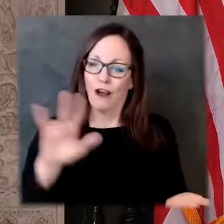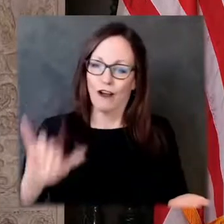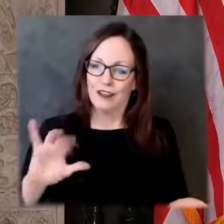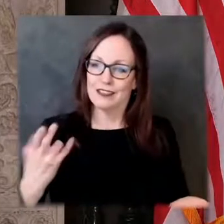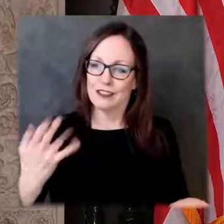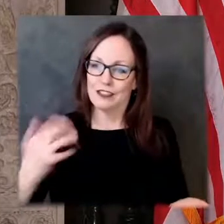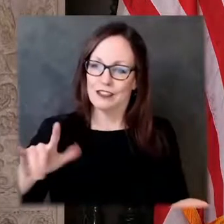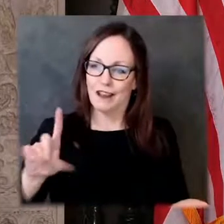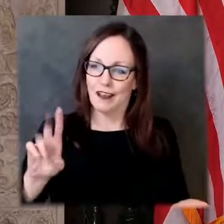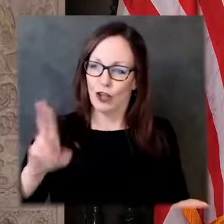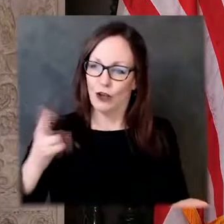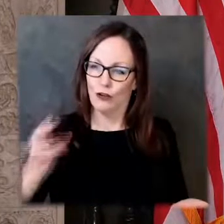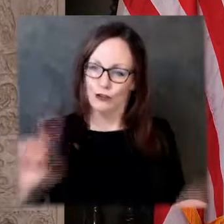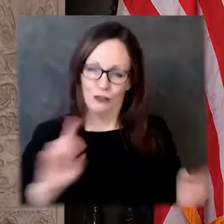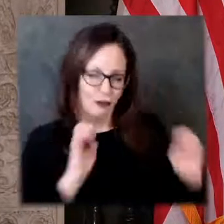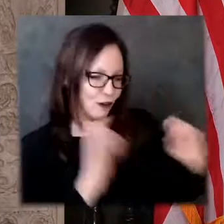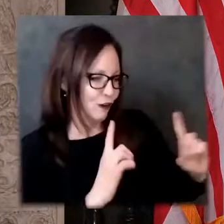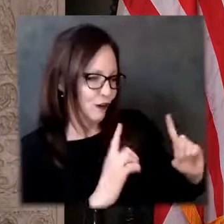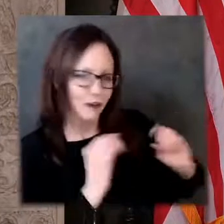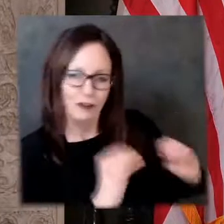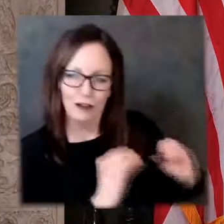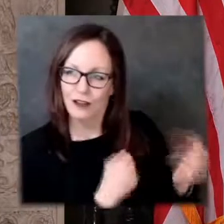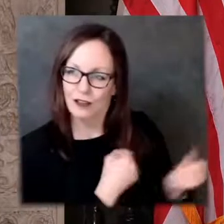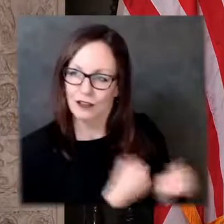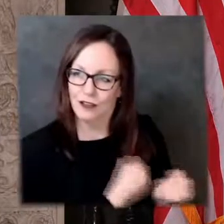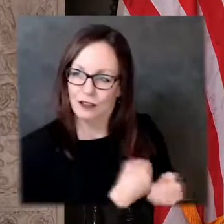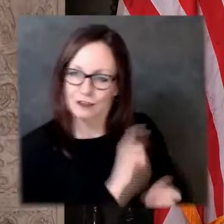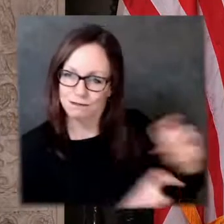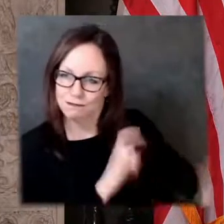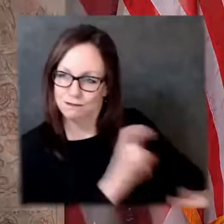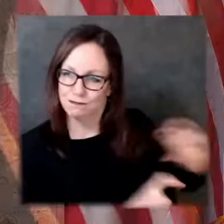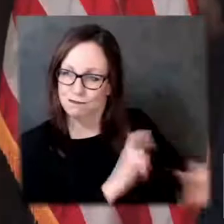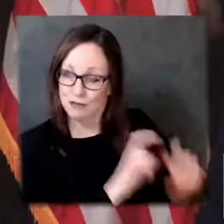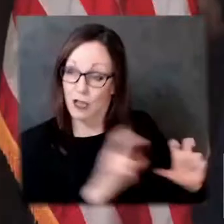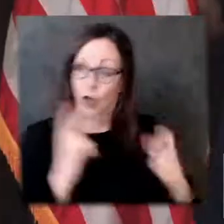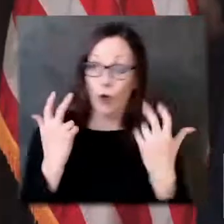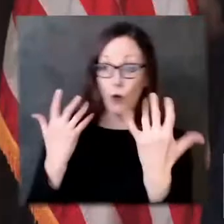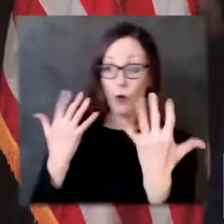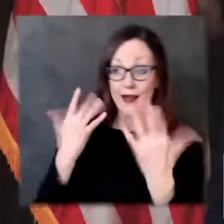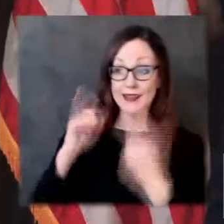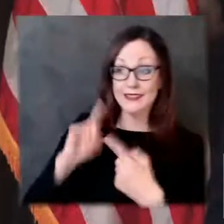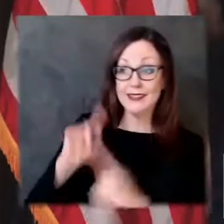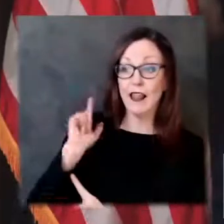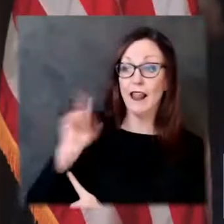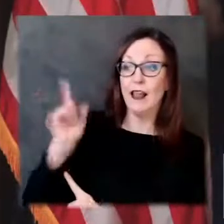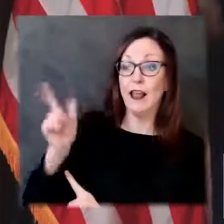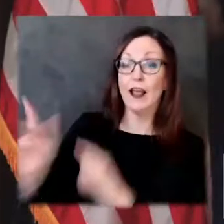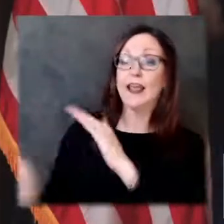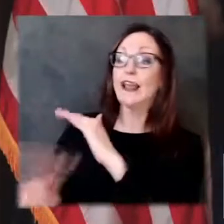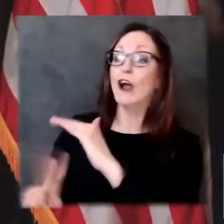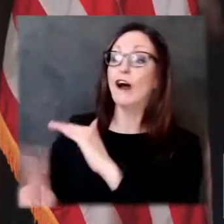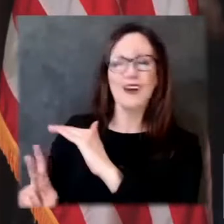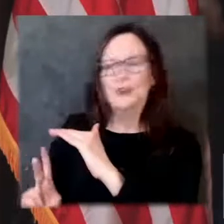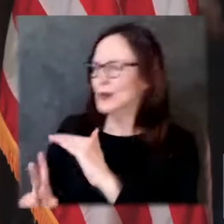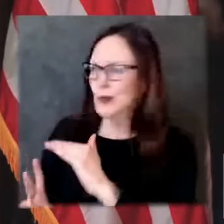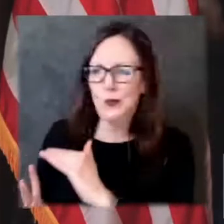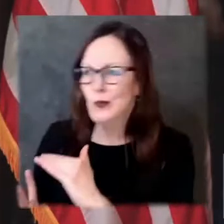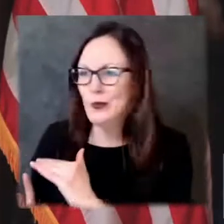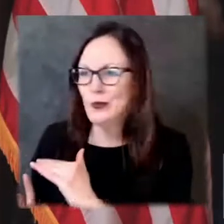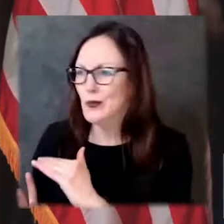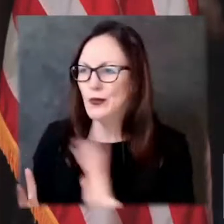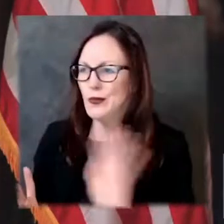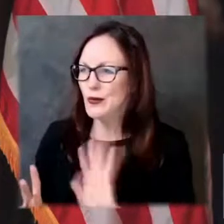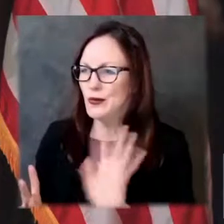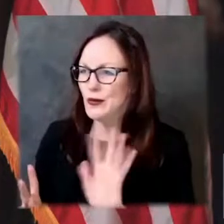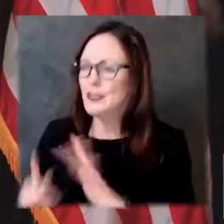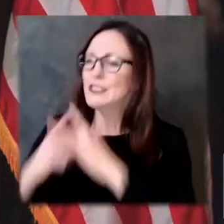our kids, all while supporting the folks who care for them. And those investments can't stop when our kids grow up and head